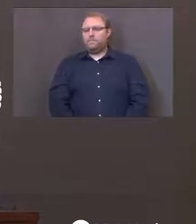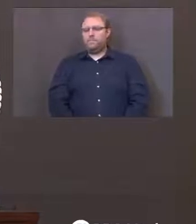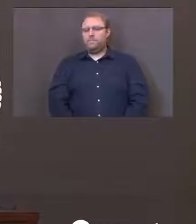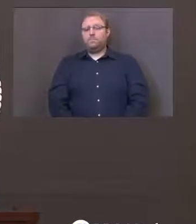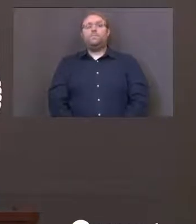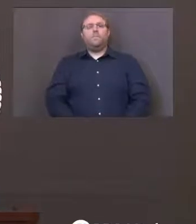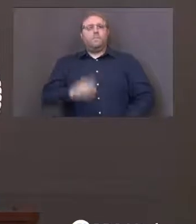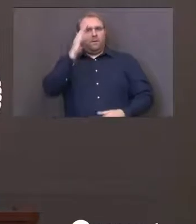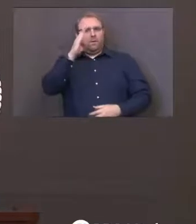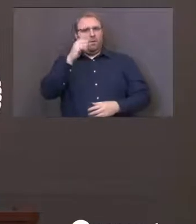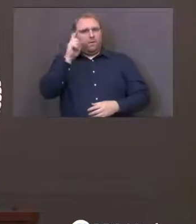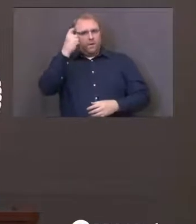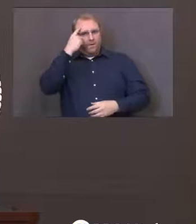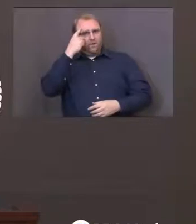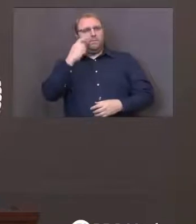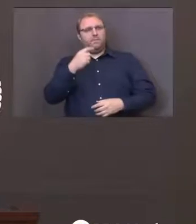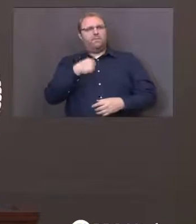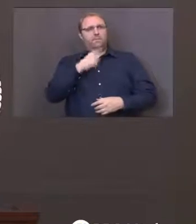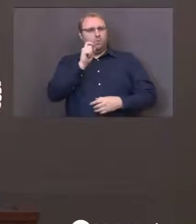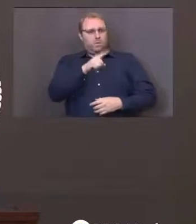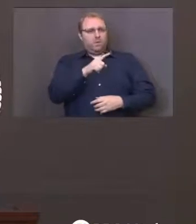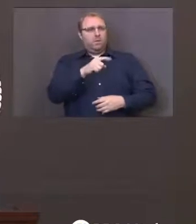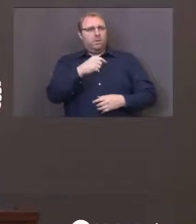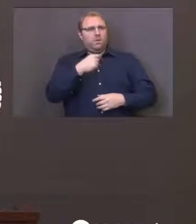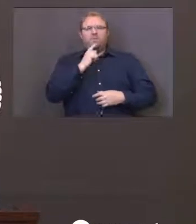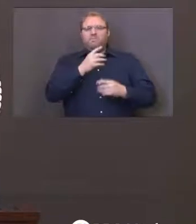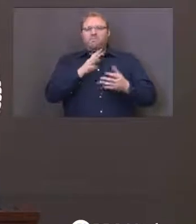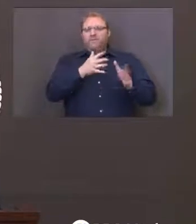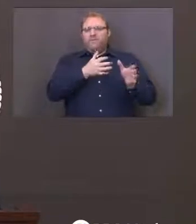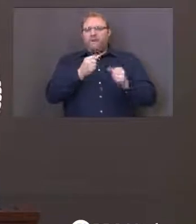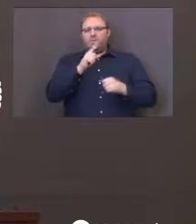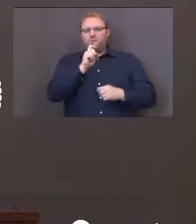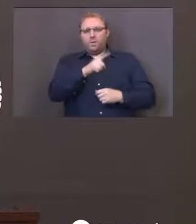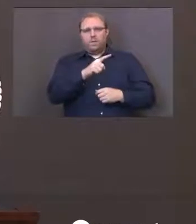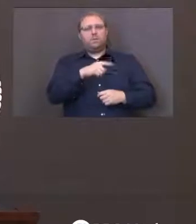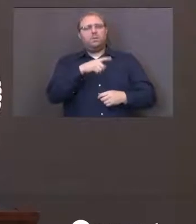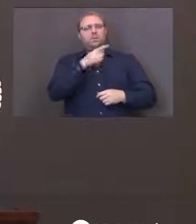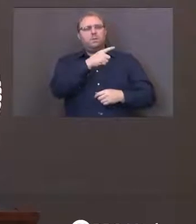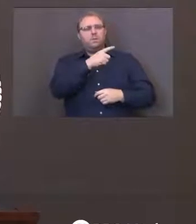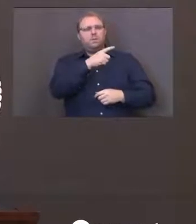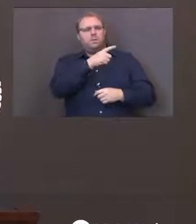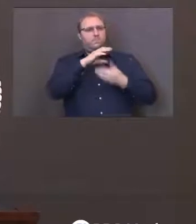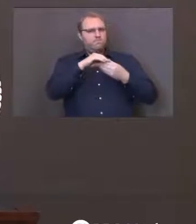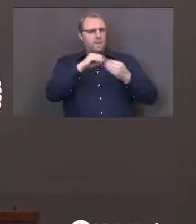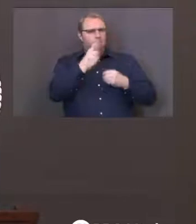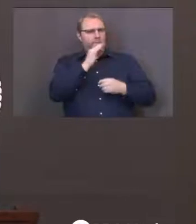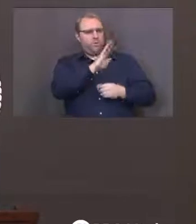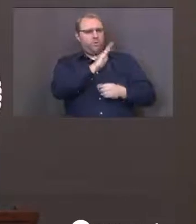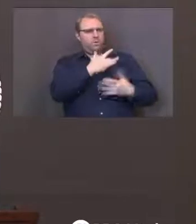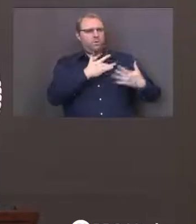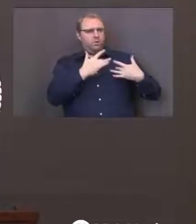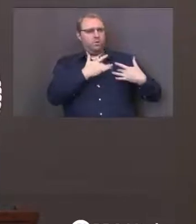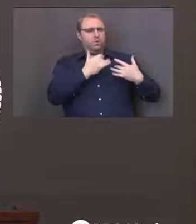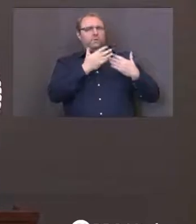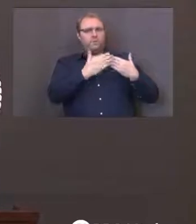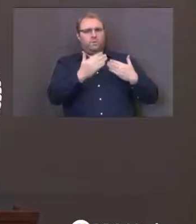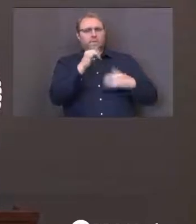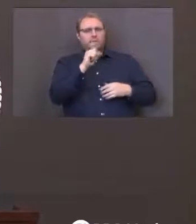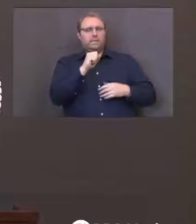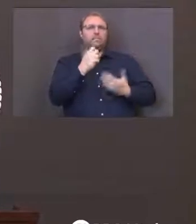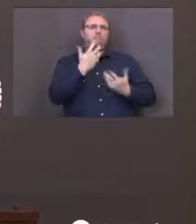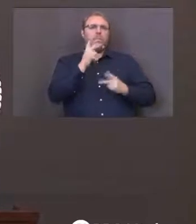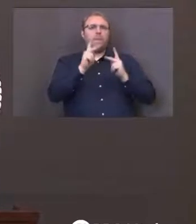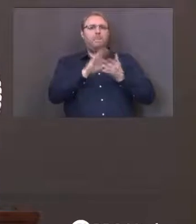Yes. Hi, Governor Herbert. I have a quick question. You've said that one of your biggest concerns moving forward is people